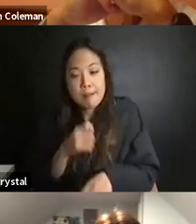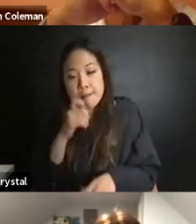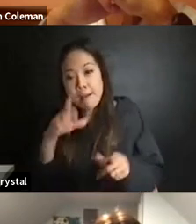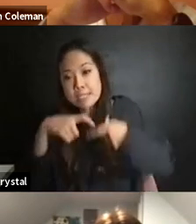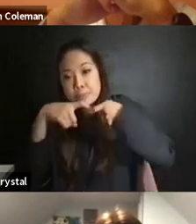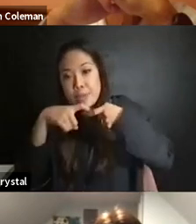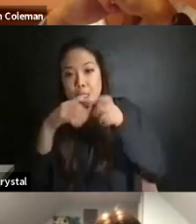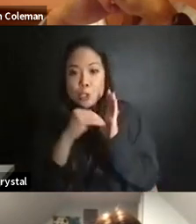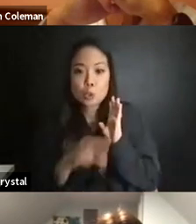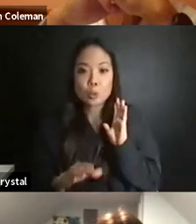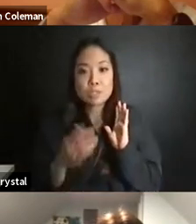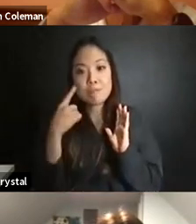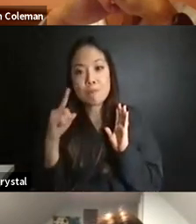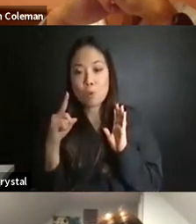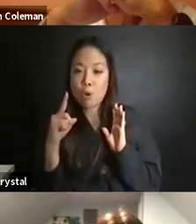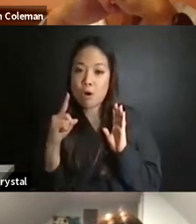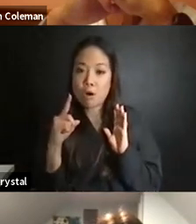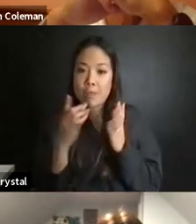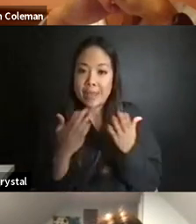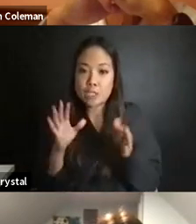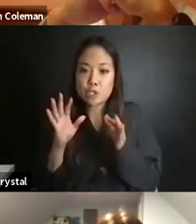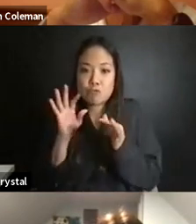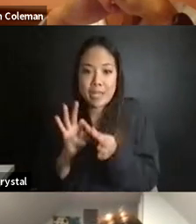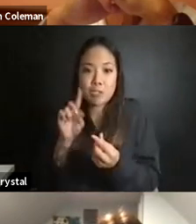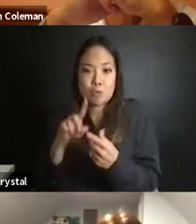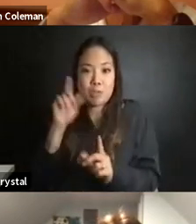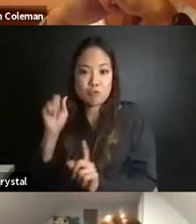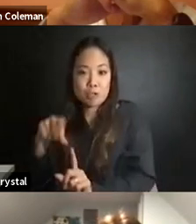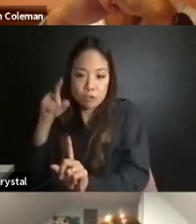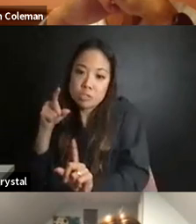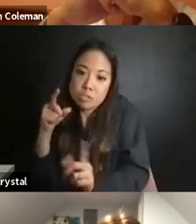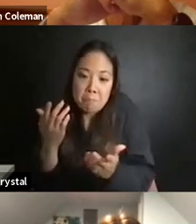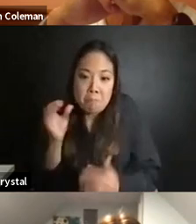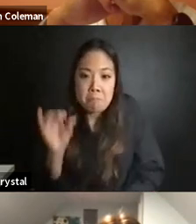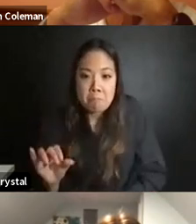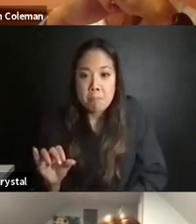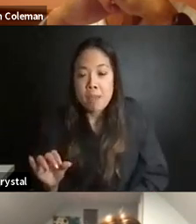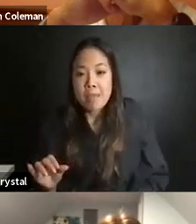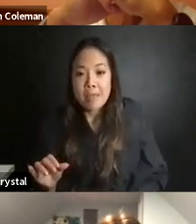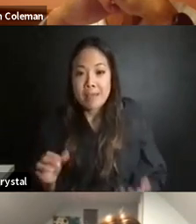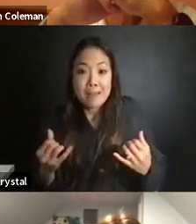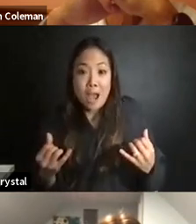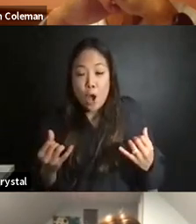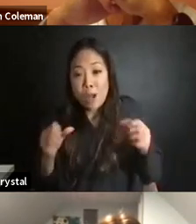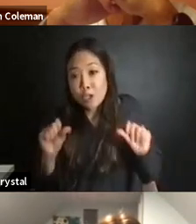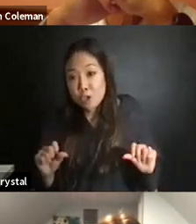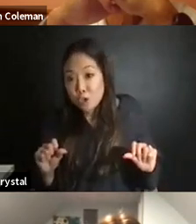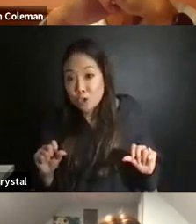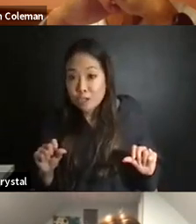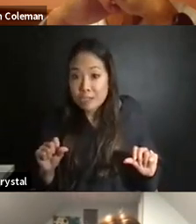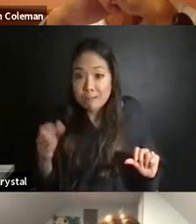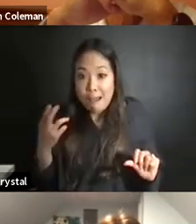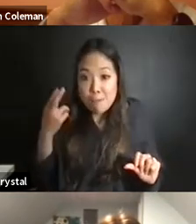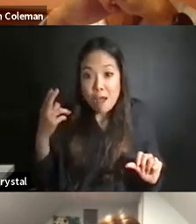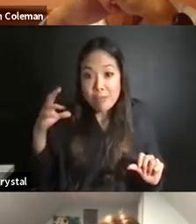for things that might be related um so i i at this point i would be hypothesizing that that is why i want to do a deeper root